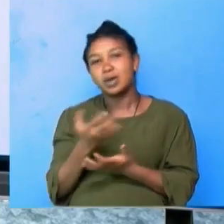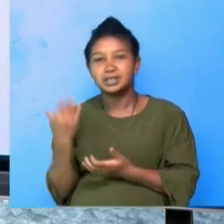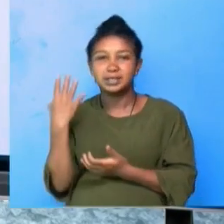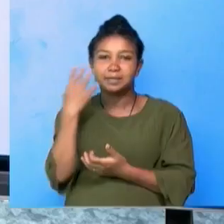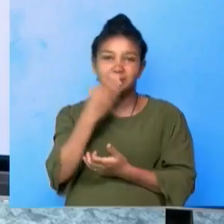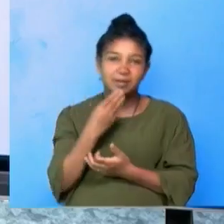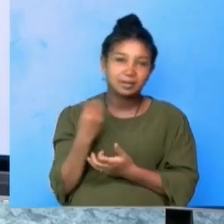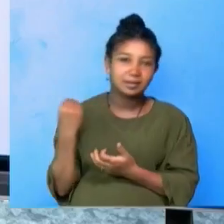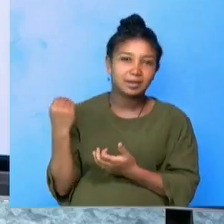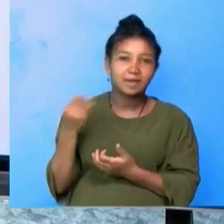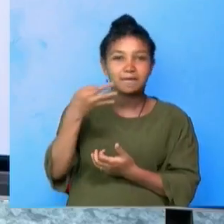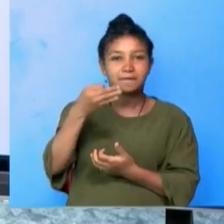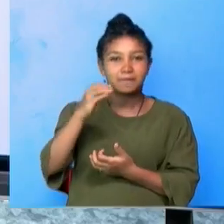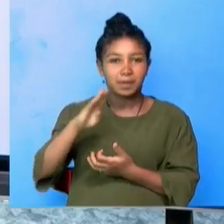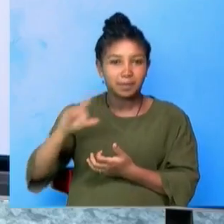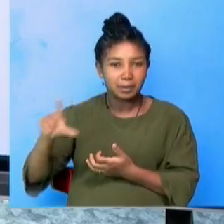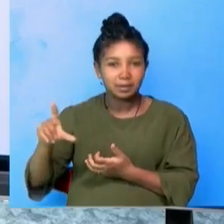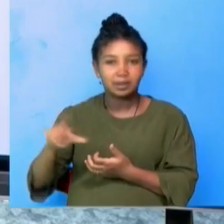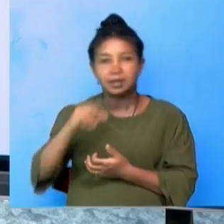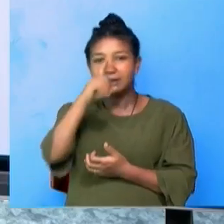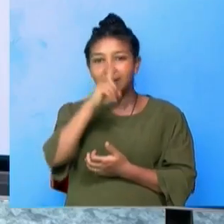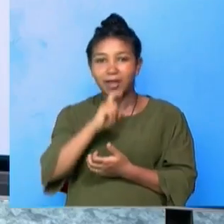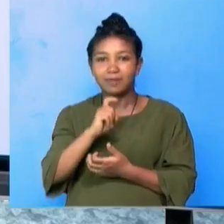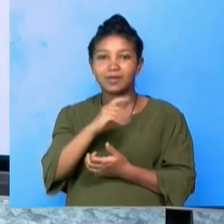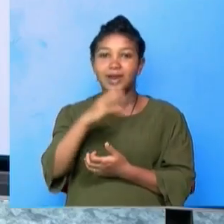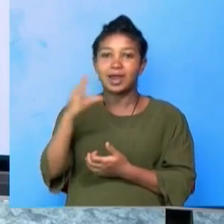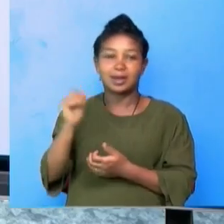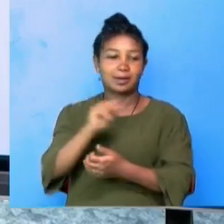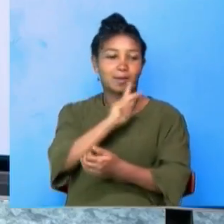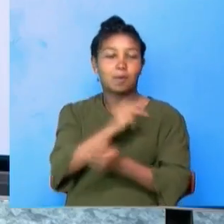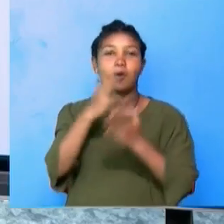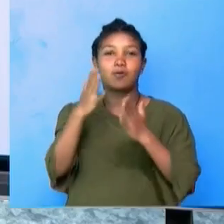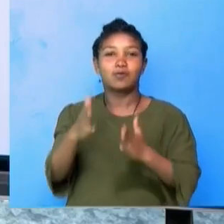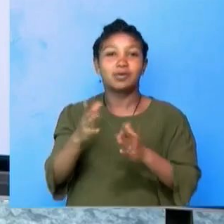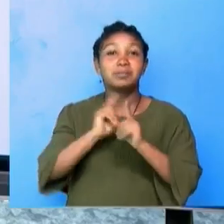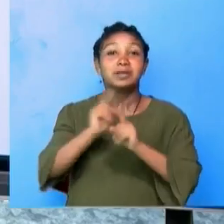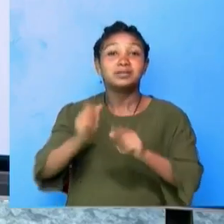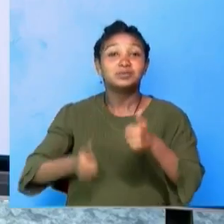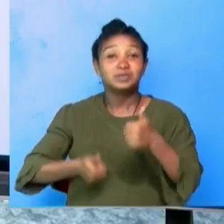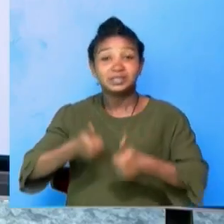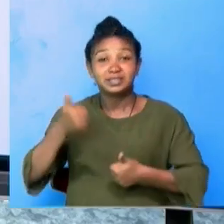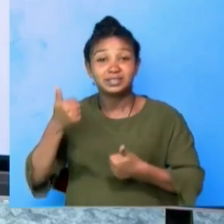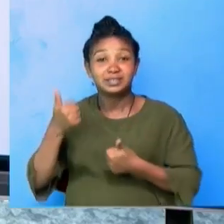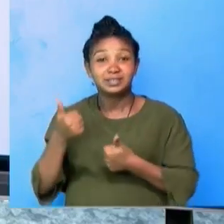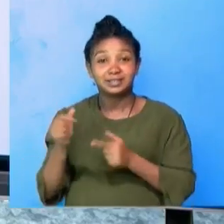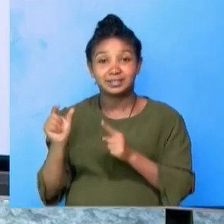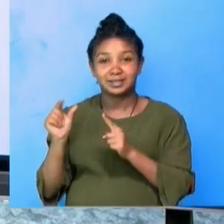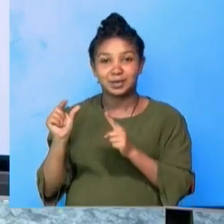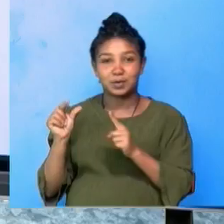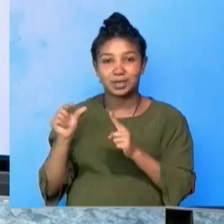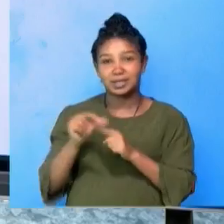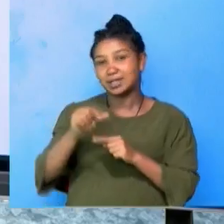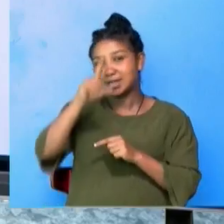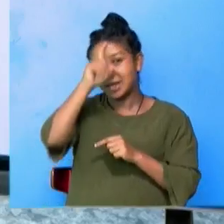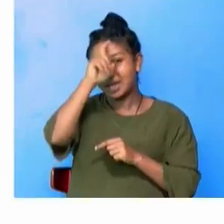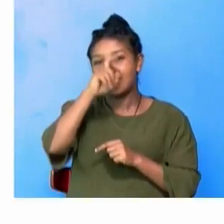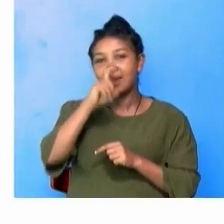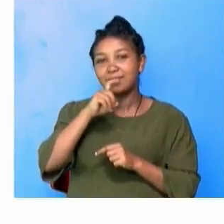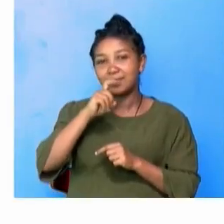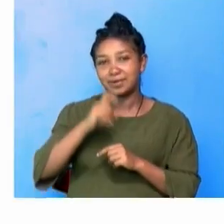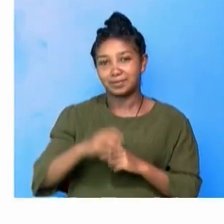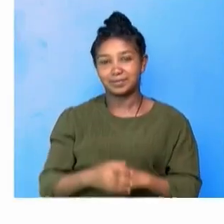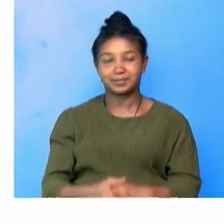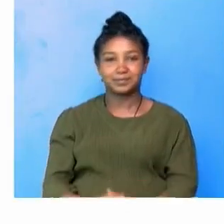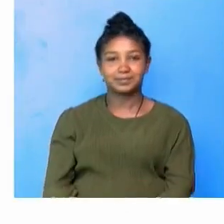pretty, feeble, clever, and powerful. So let us choose the word clever.